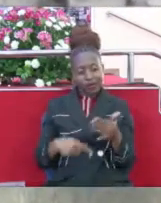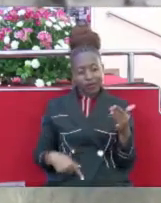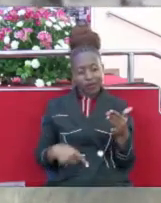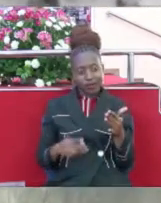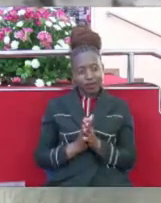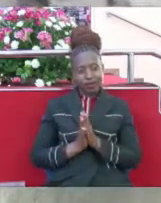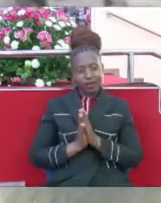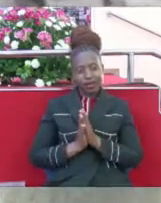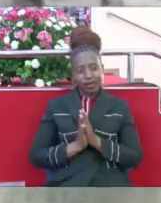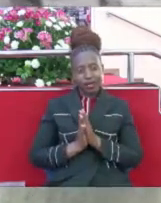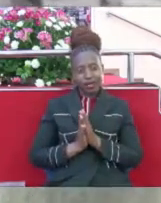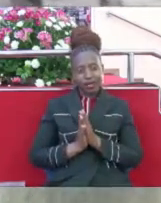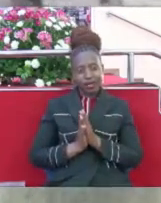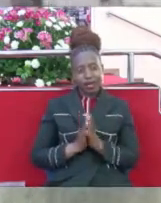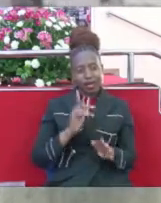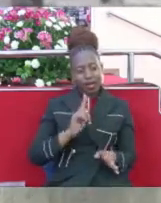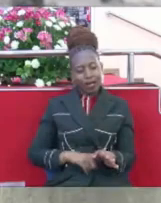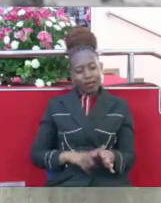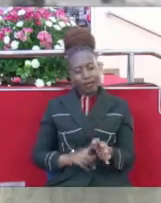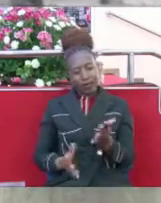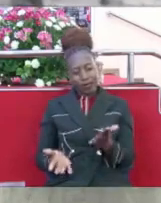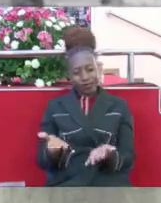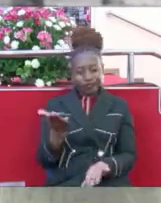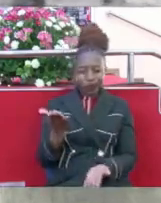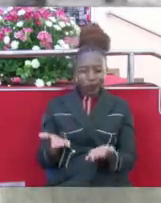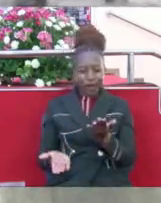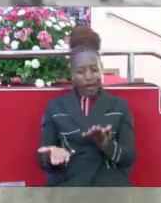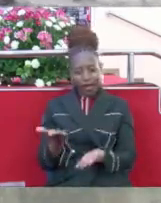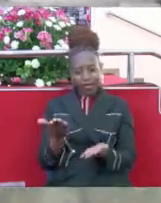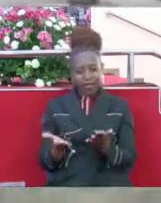is that as you balance your books because you are an accountant,